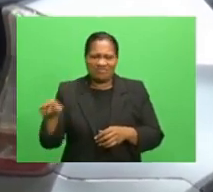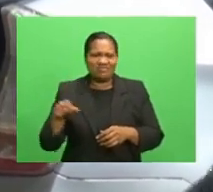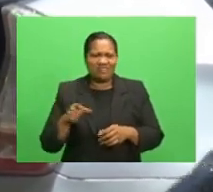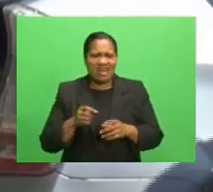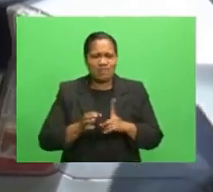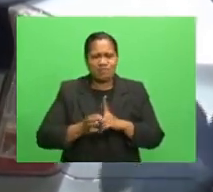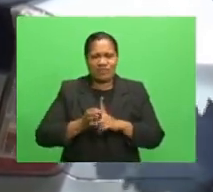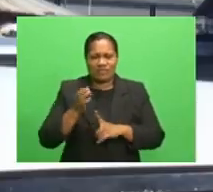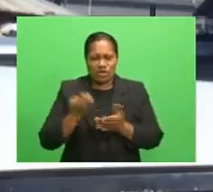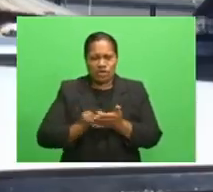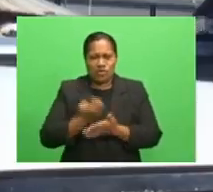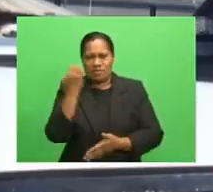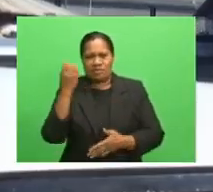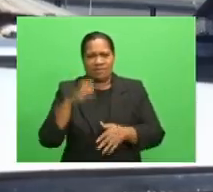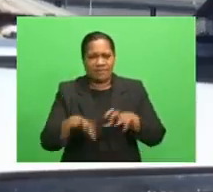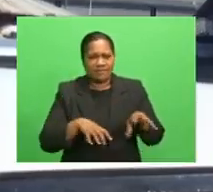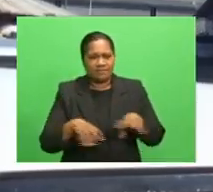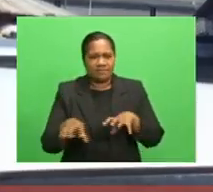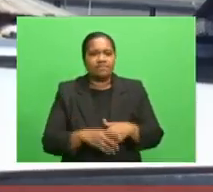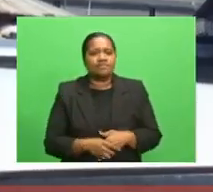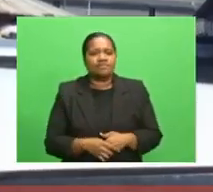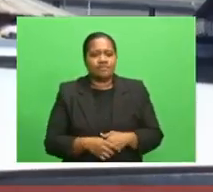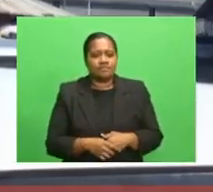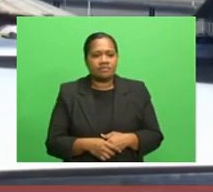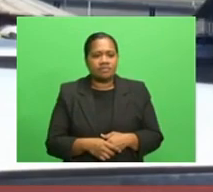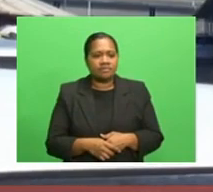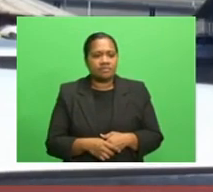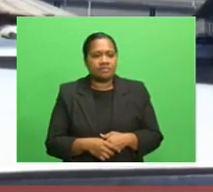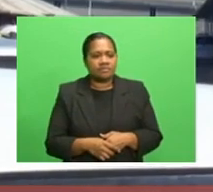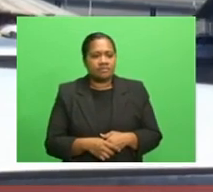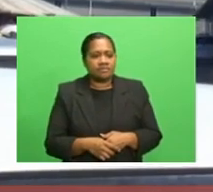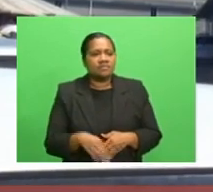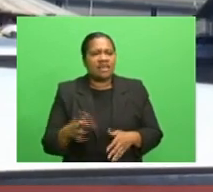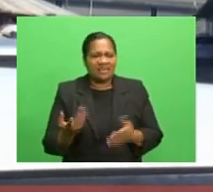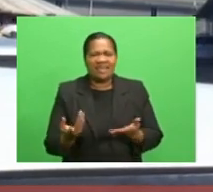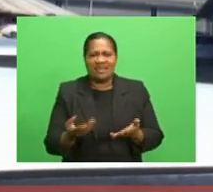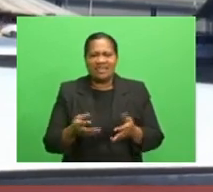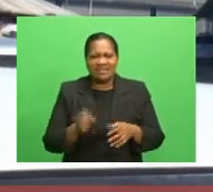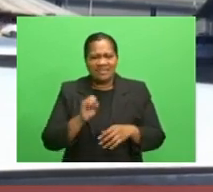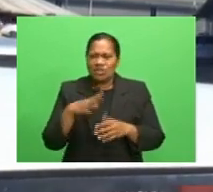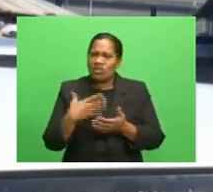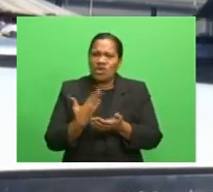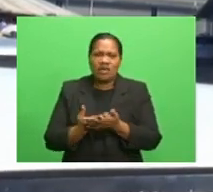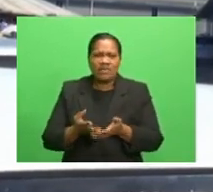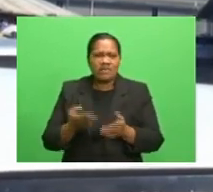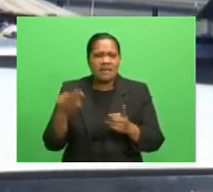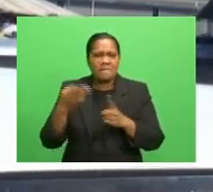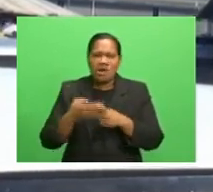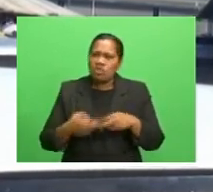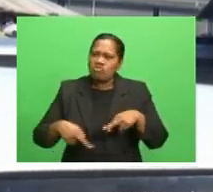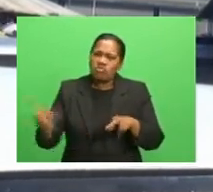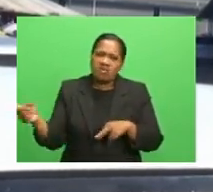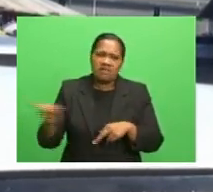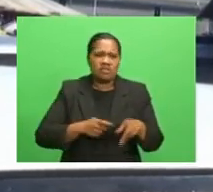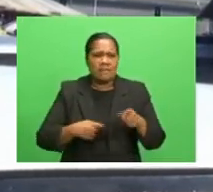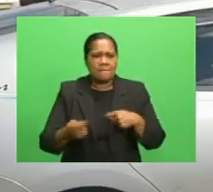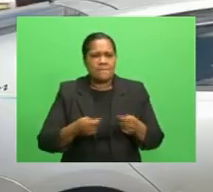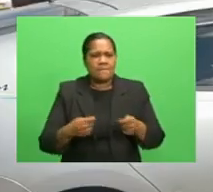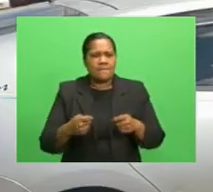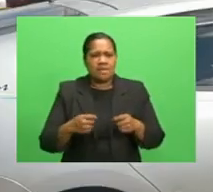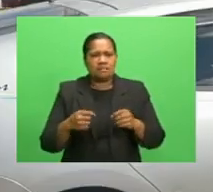taxi surrounding from our base outside there on the main road. The jobs have to come in the market base, they cut the job from